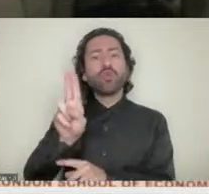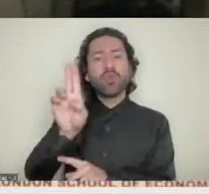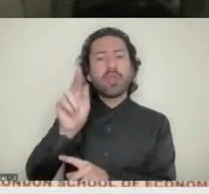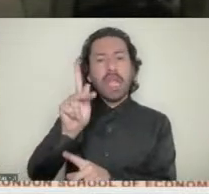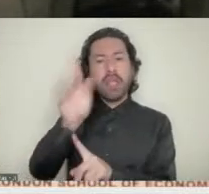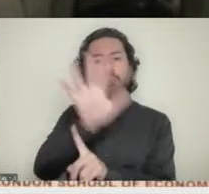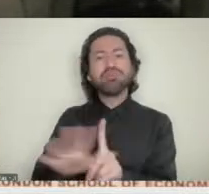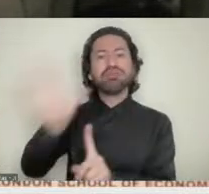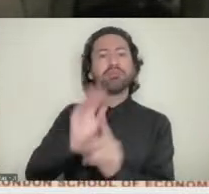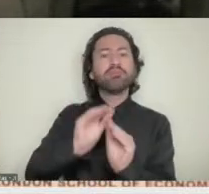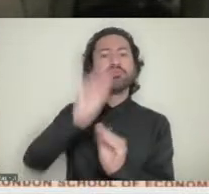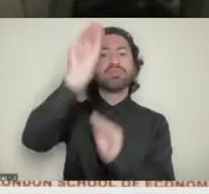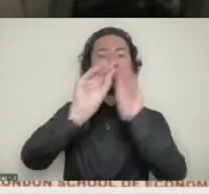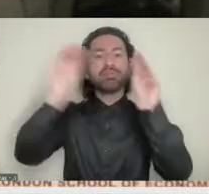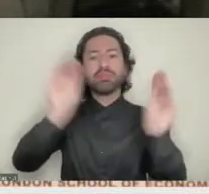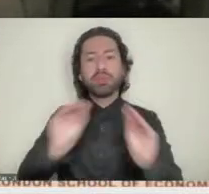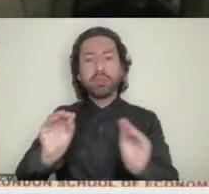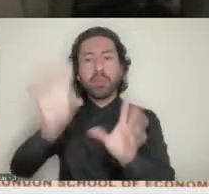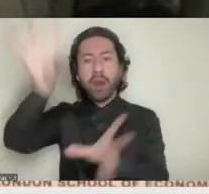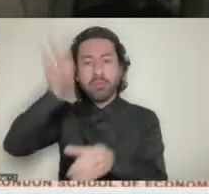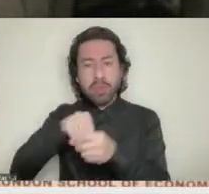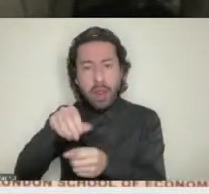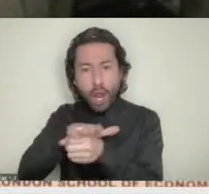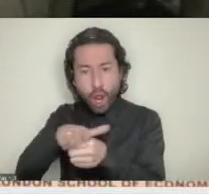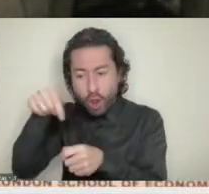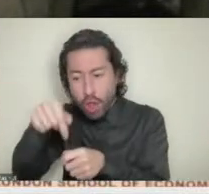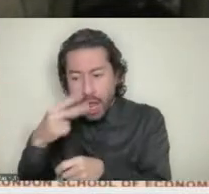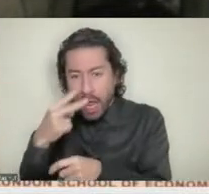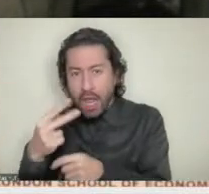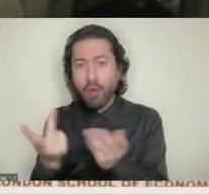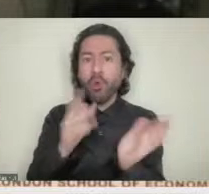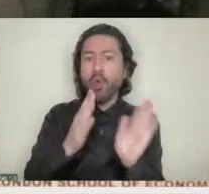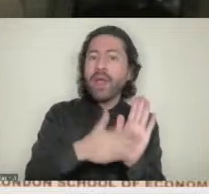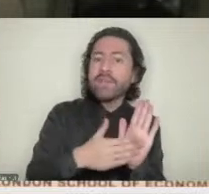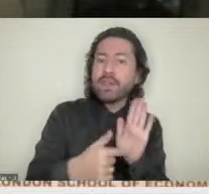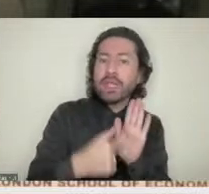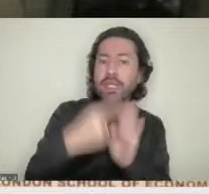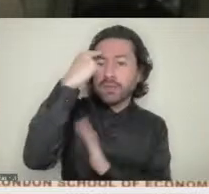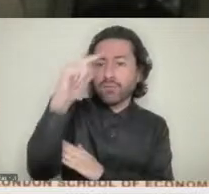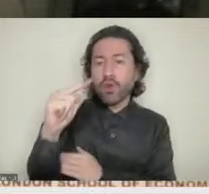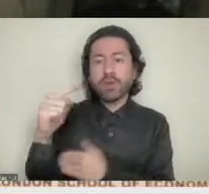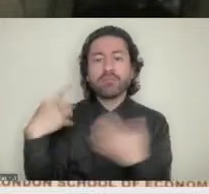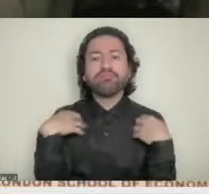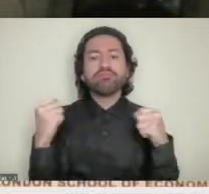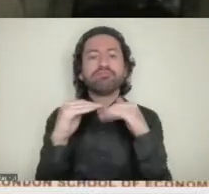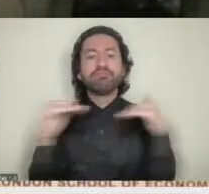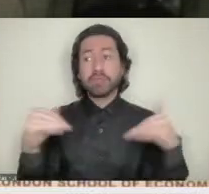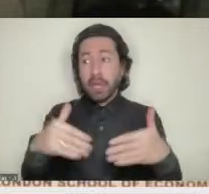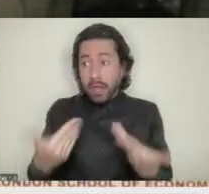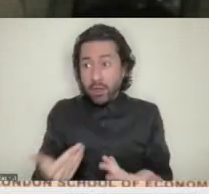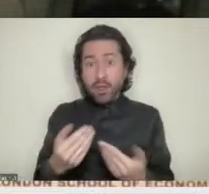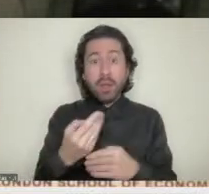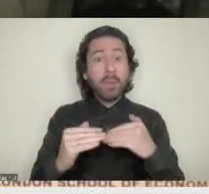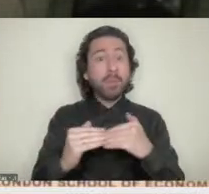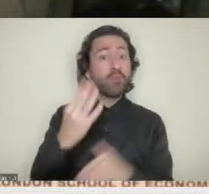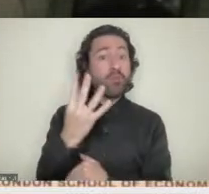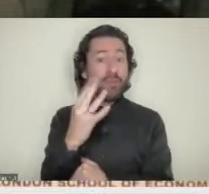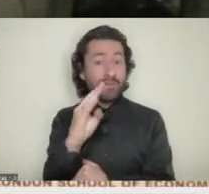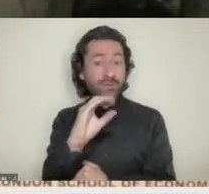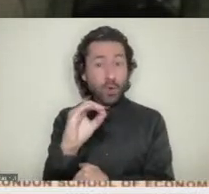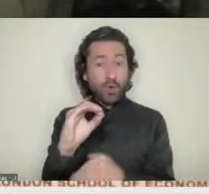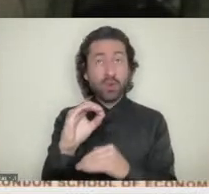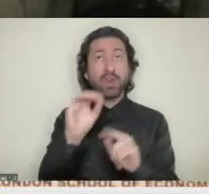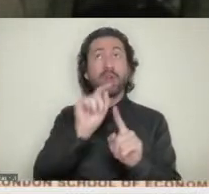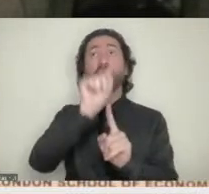He works throughout the UK to take his theory and implement it in practice. More than